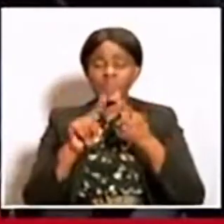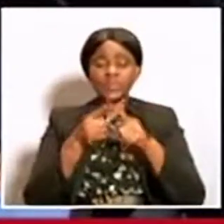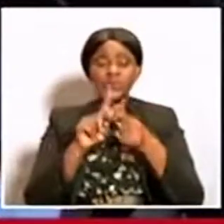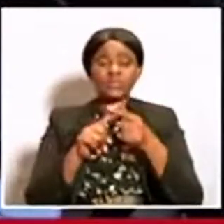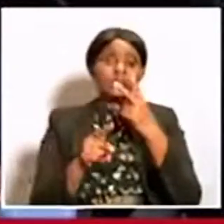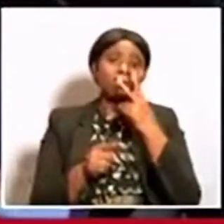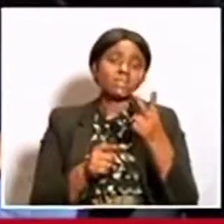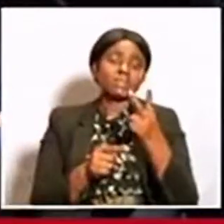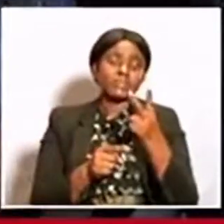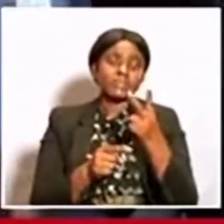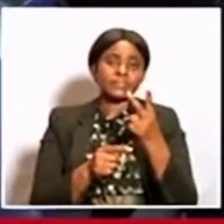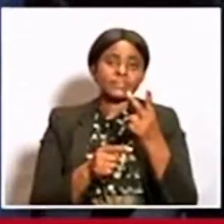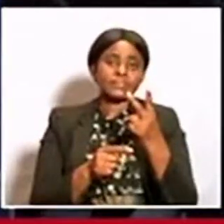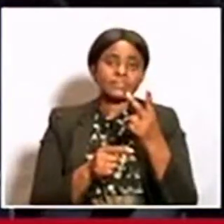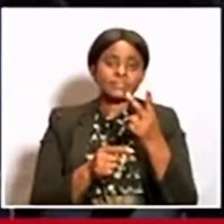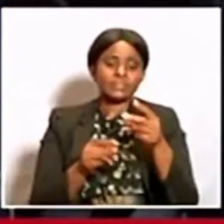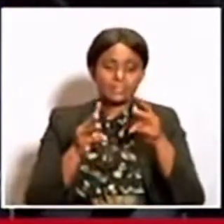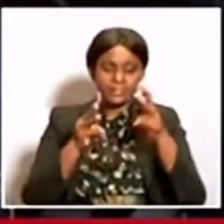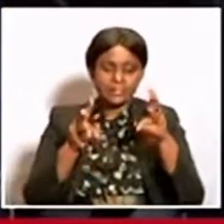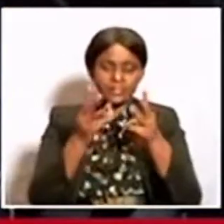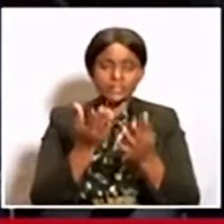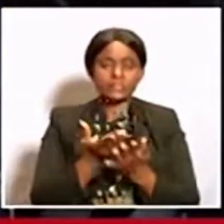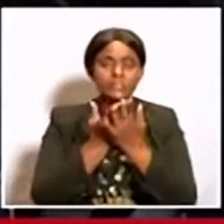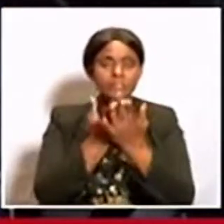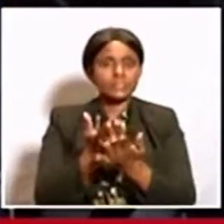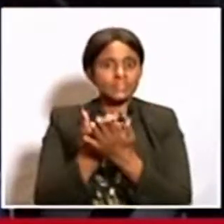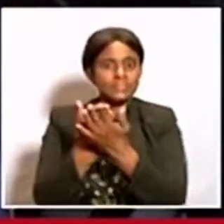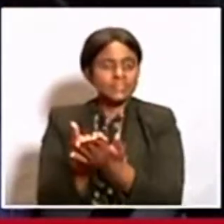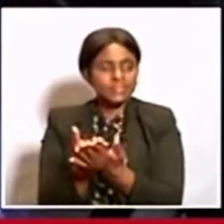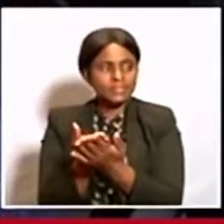the way they are submitting.